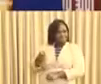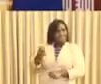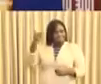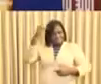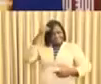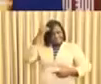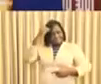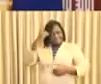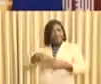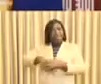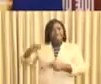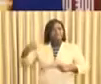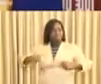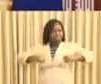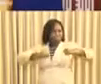more resilient.